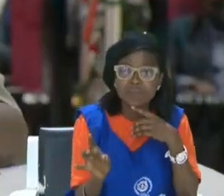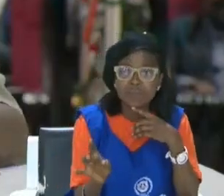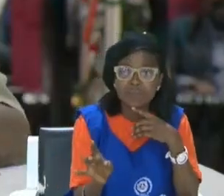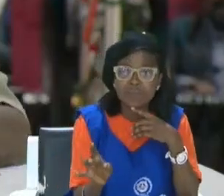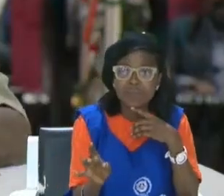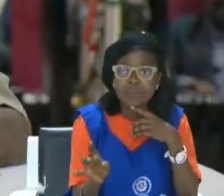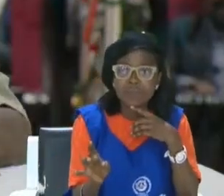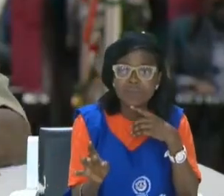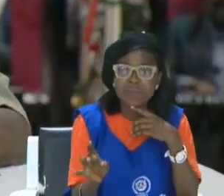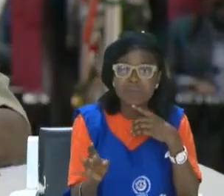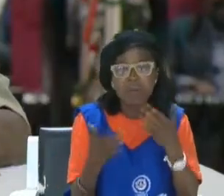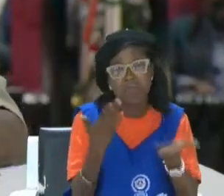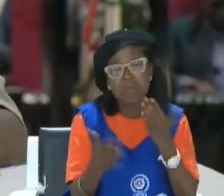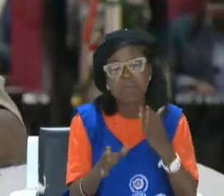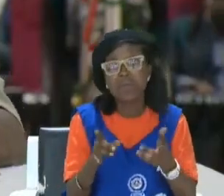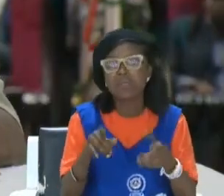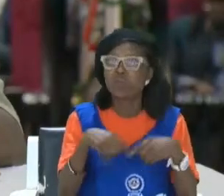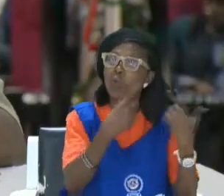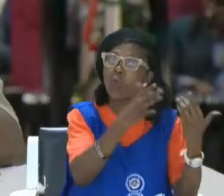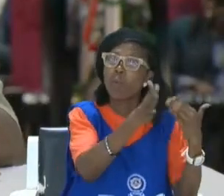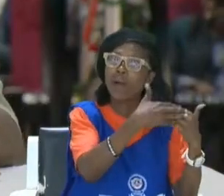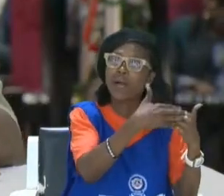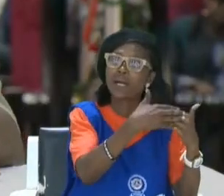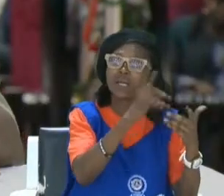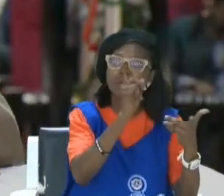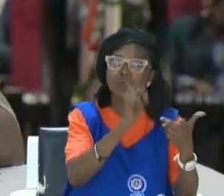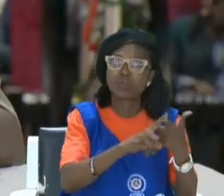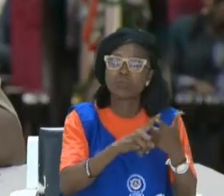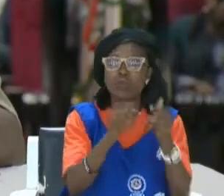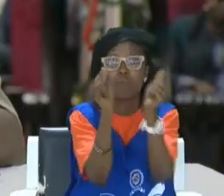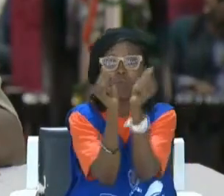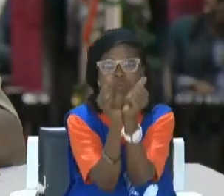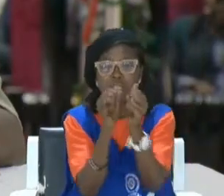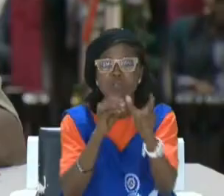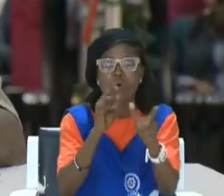Either to go back into bondage or to die